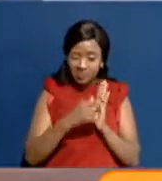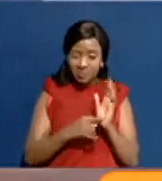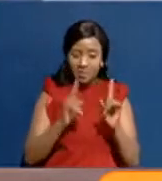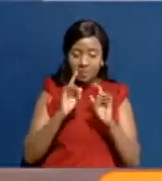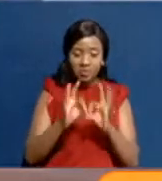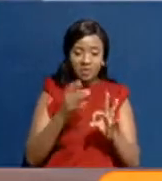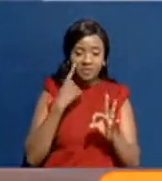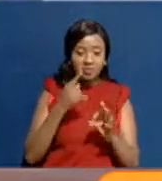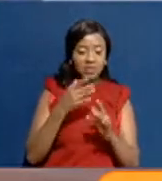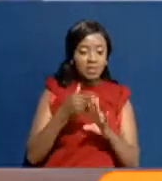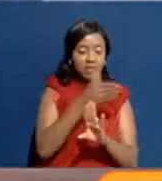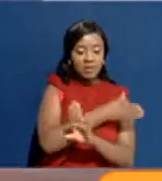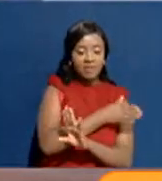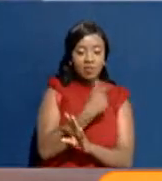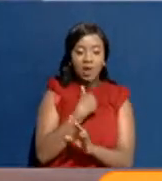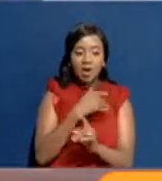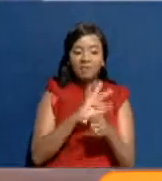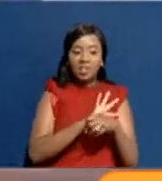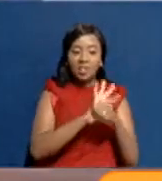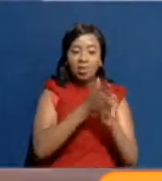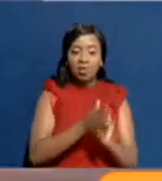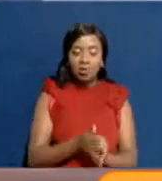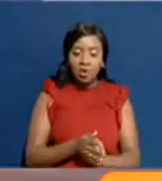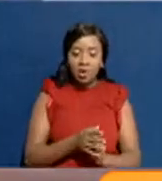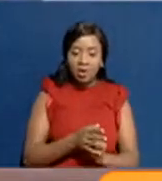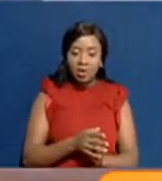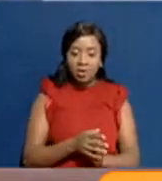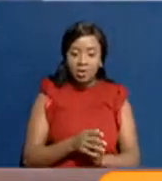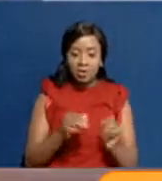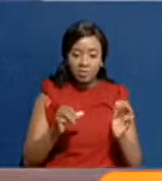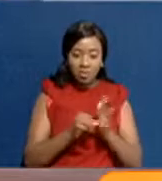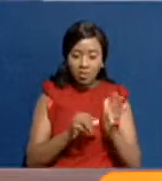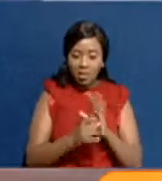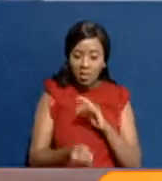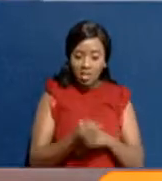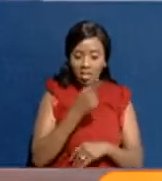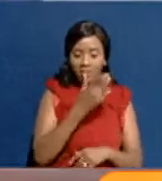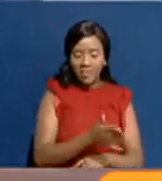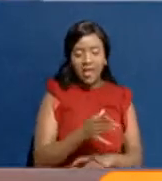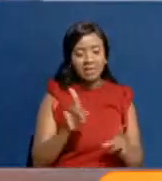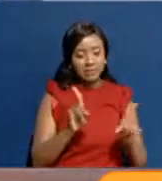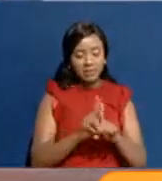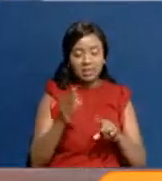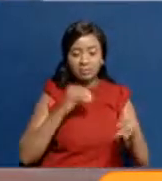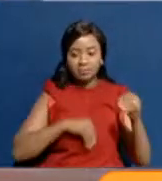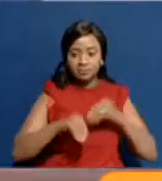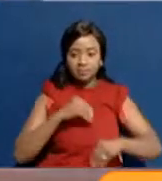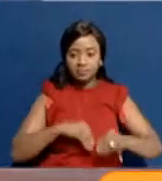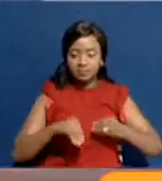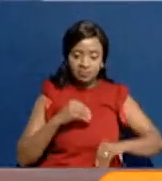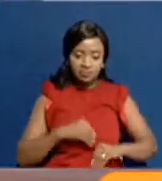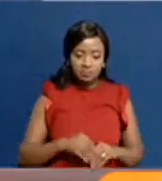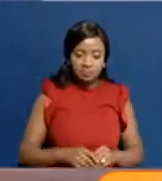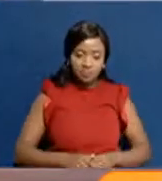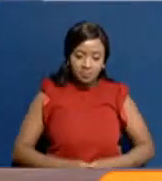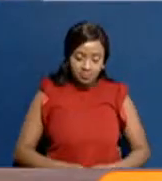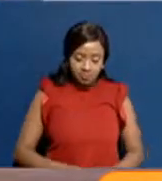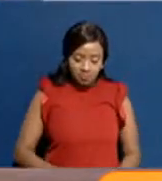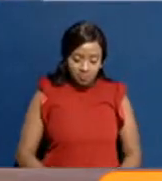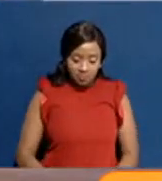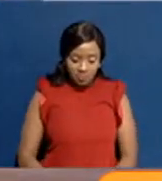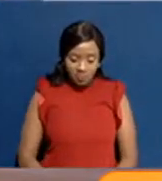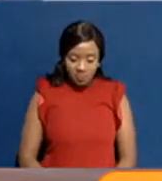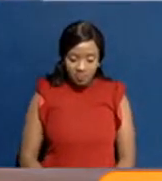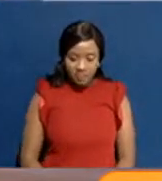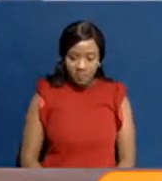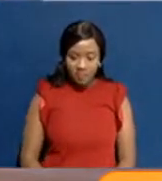then there was the, COVID-19 scandal. And again, there it happened, just like you said, Linus,